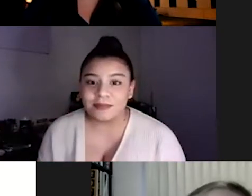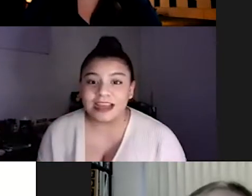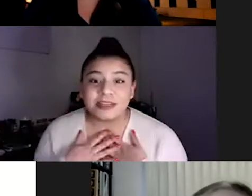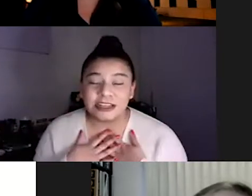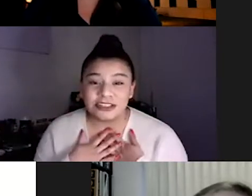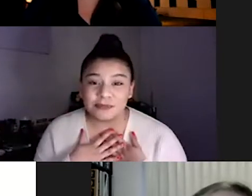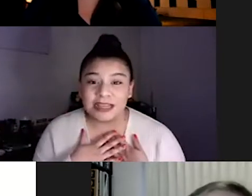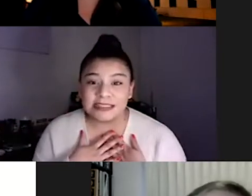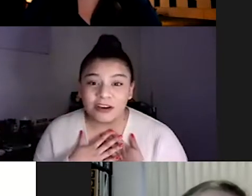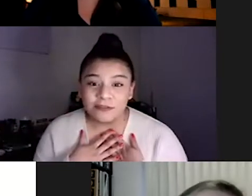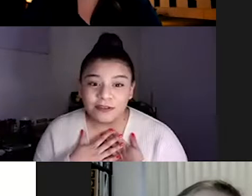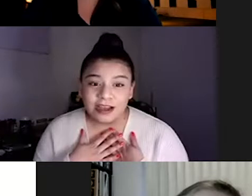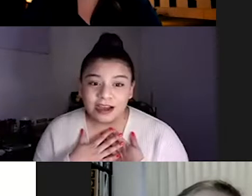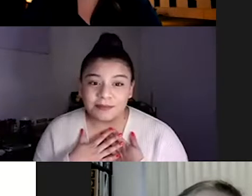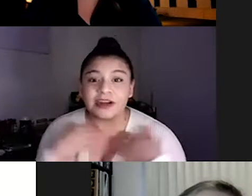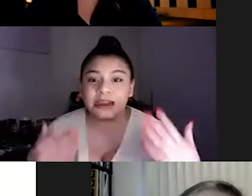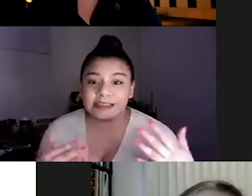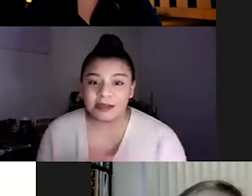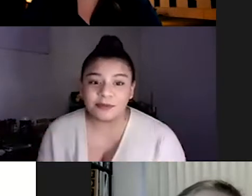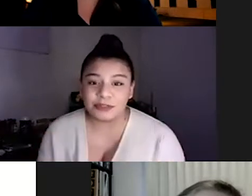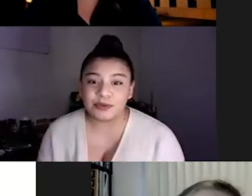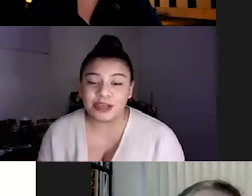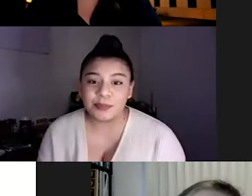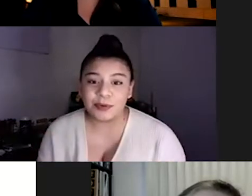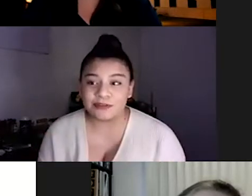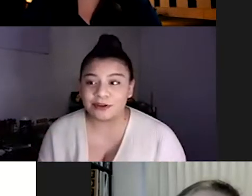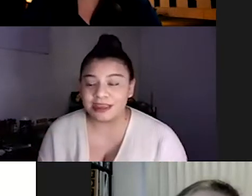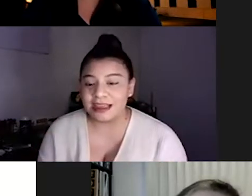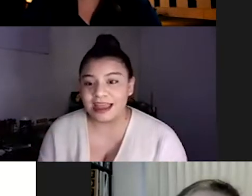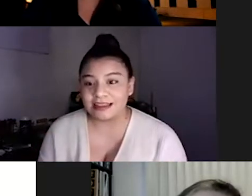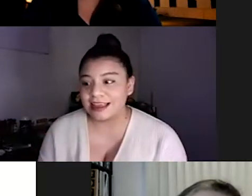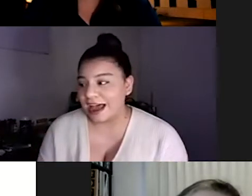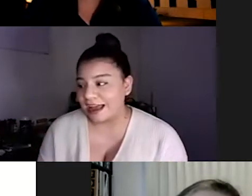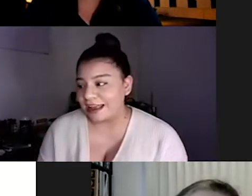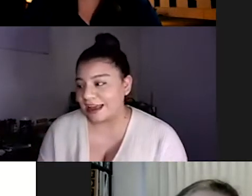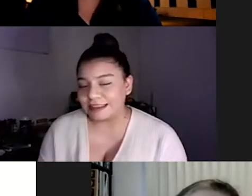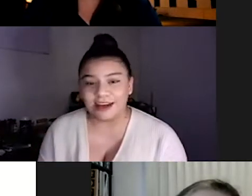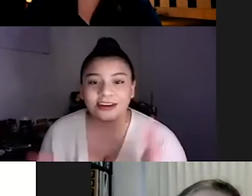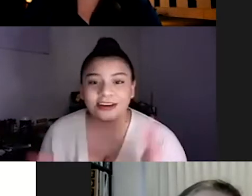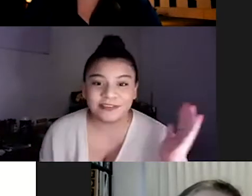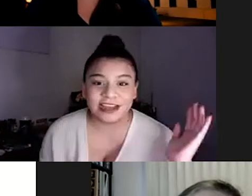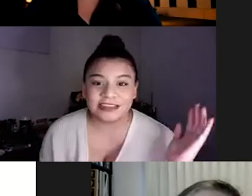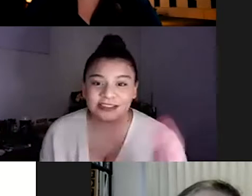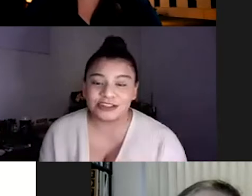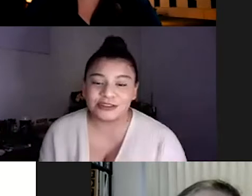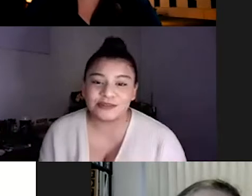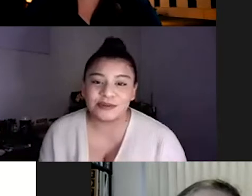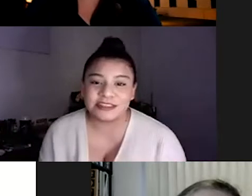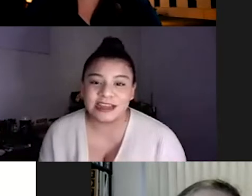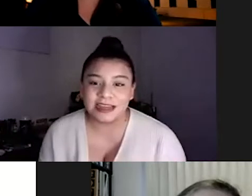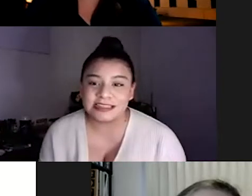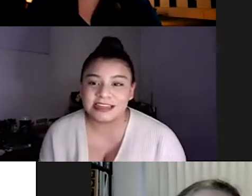beyond my expectations of myself and raise them, which was really important for me. And I had the honor of serving as Associate